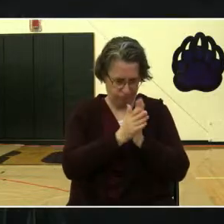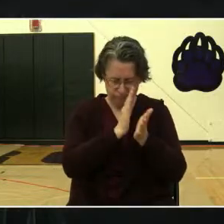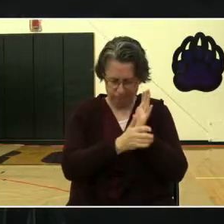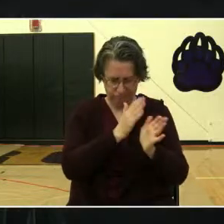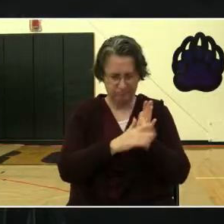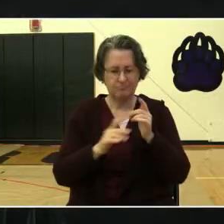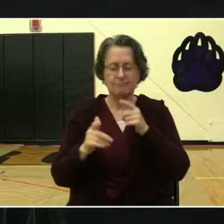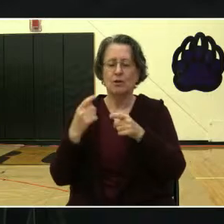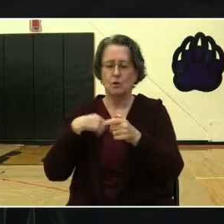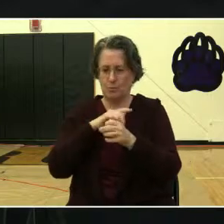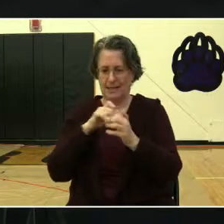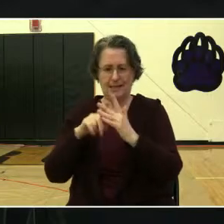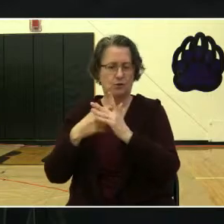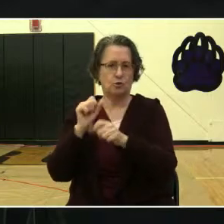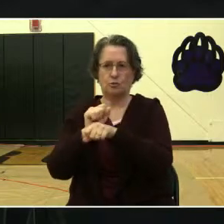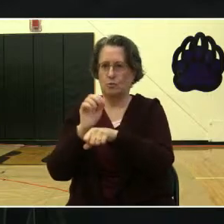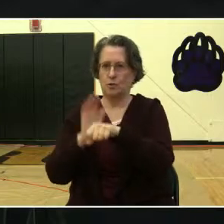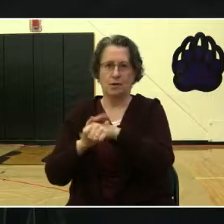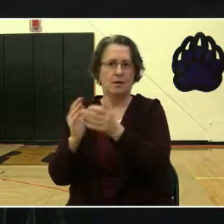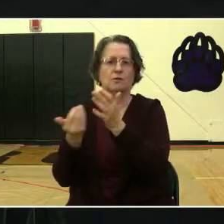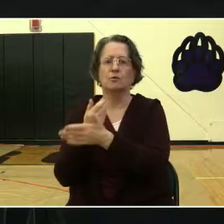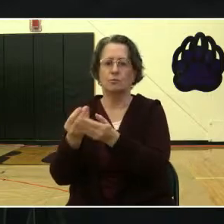forward Mr